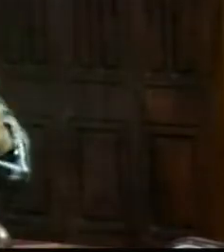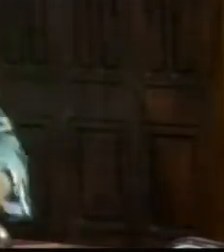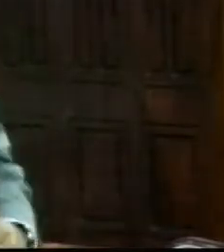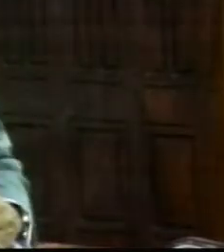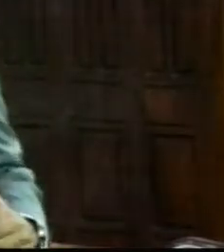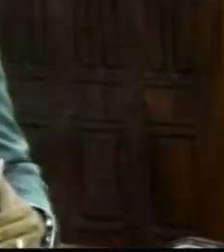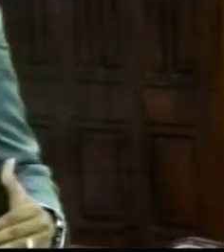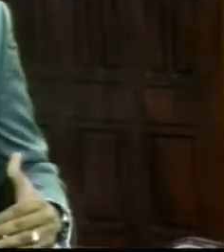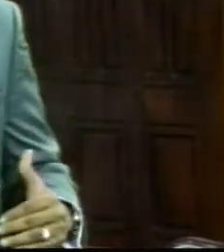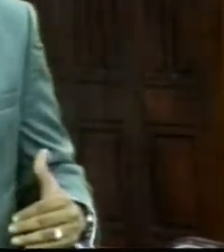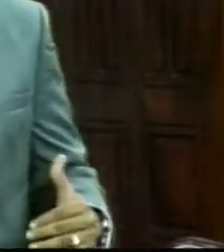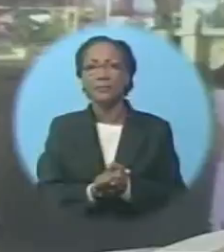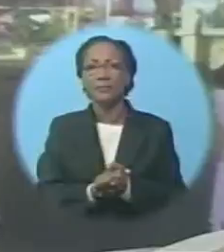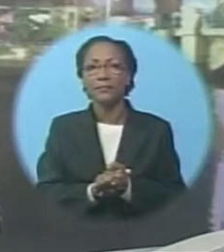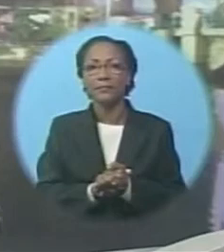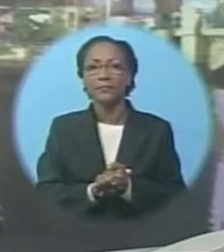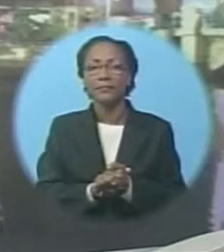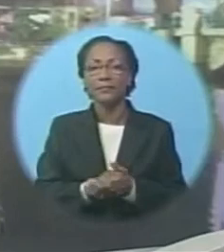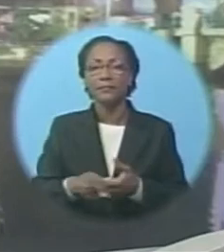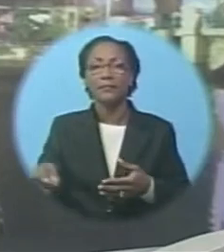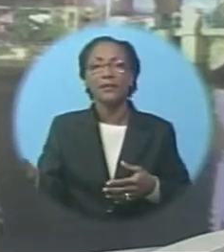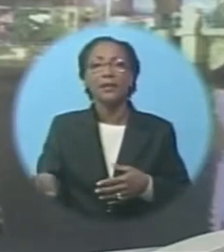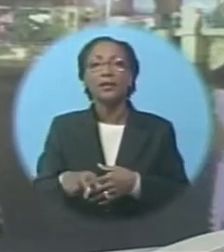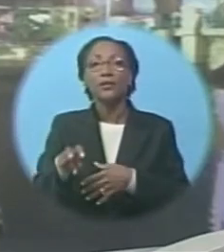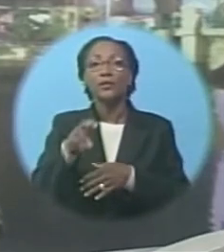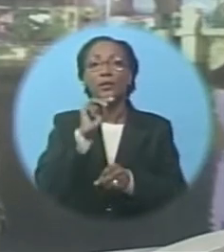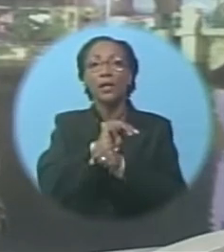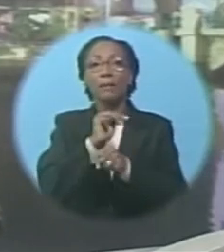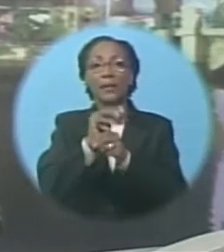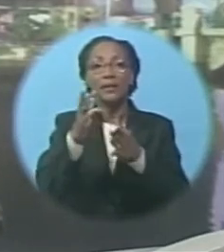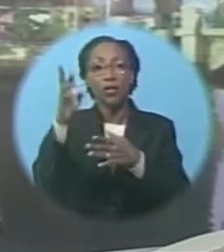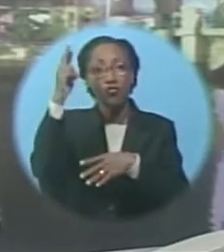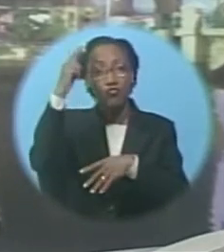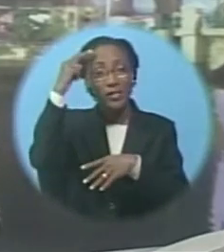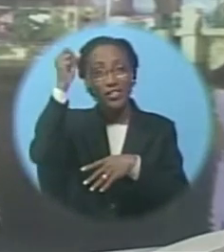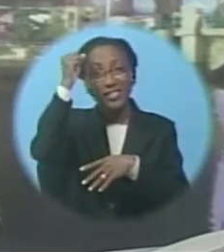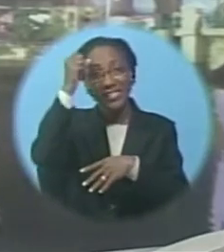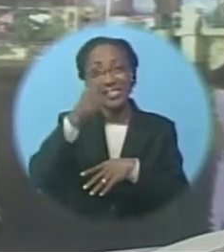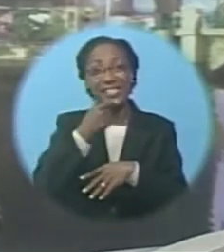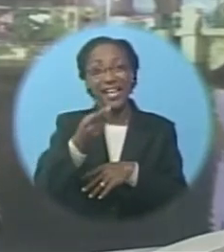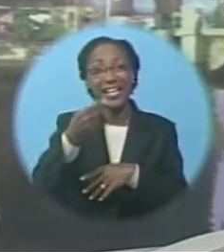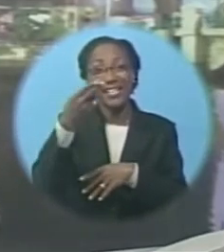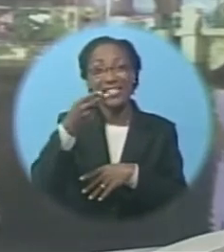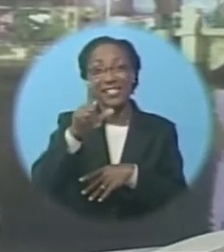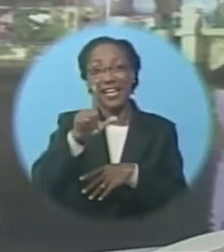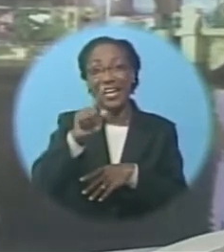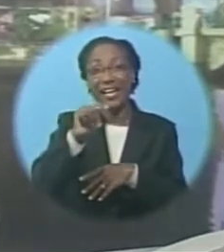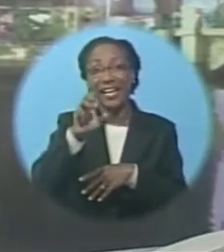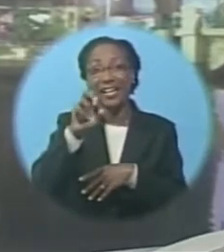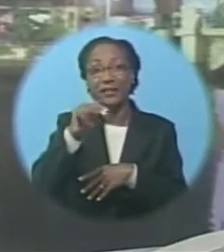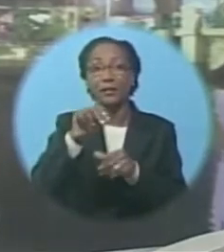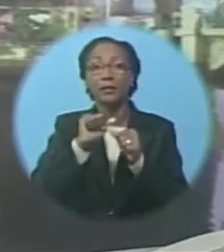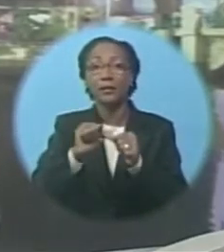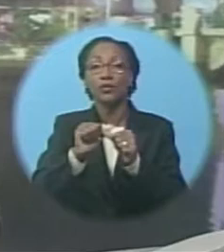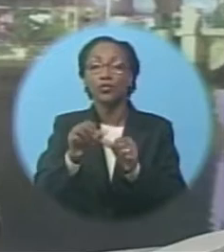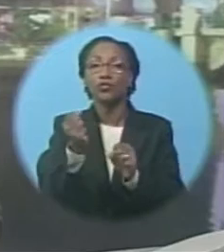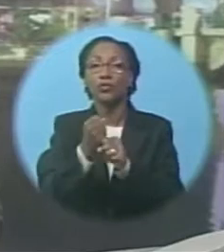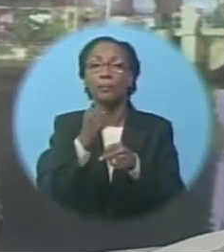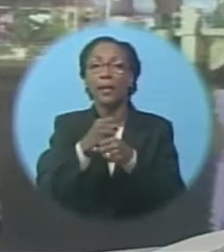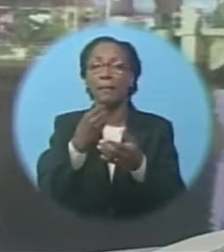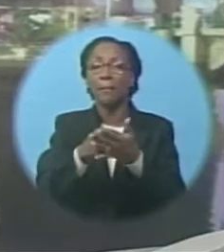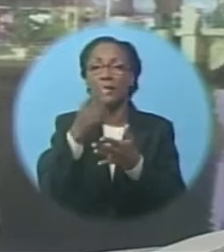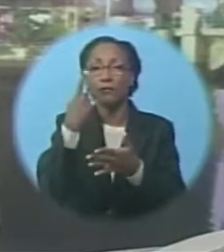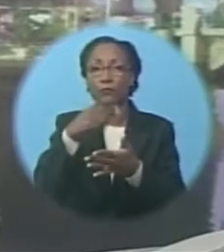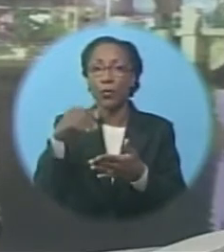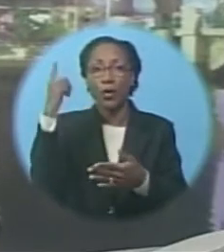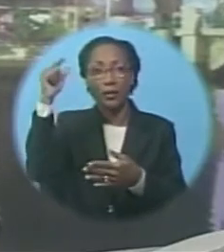standard required. Well, Tourism Minister Richard Seeley says the Hilton continues to make money for the government.